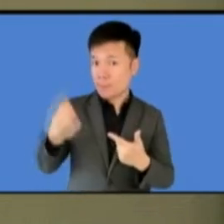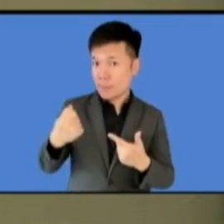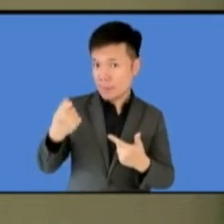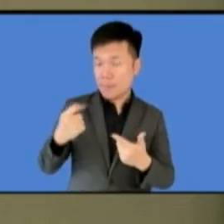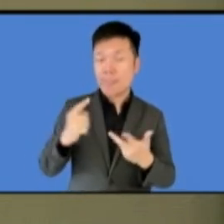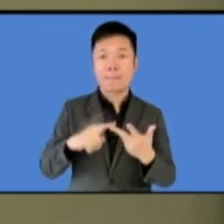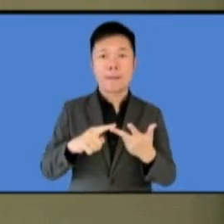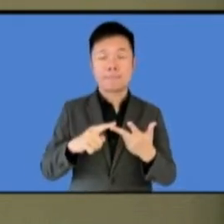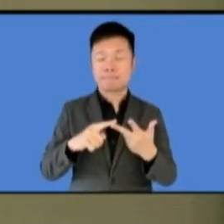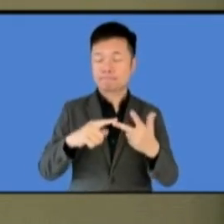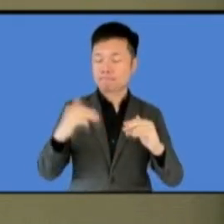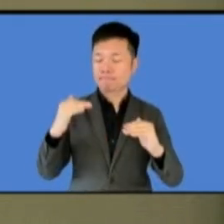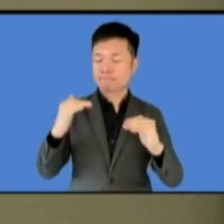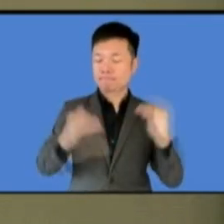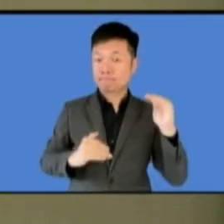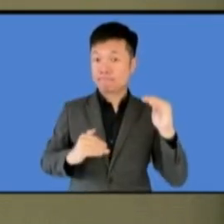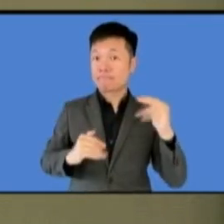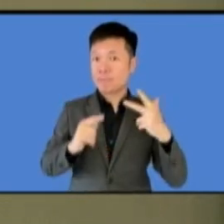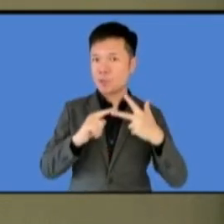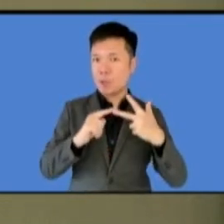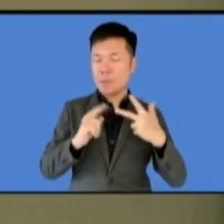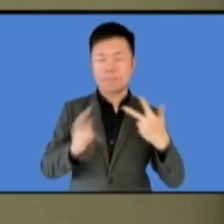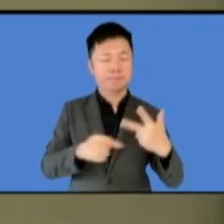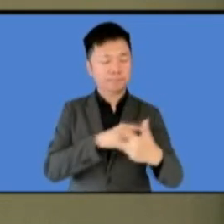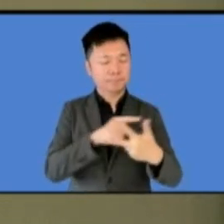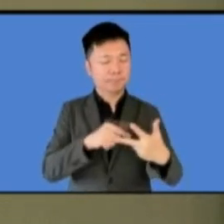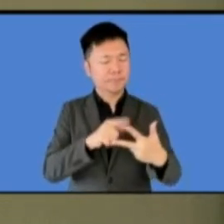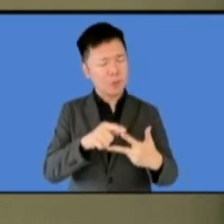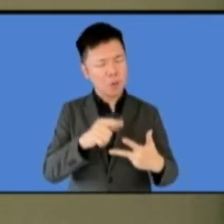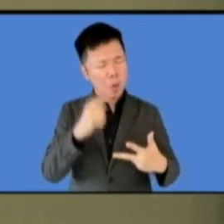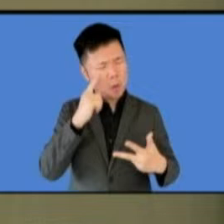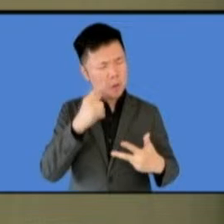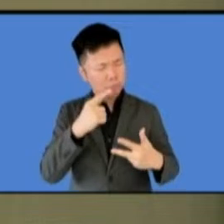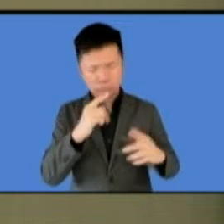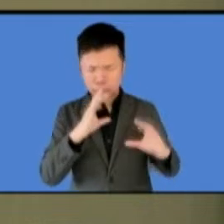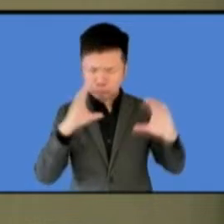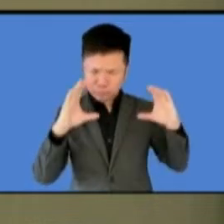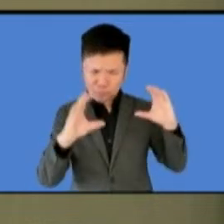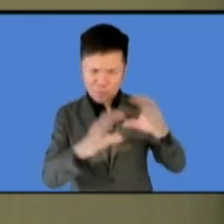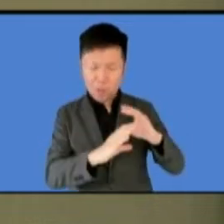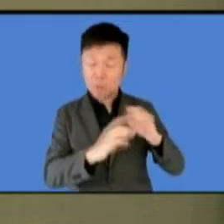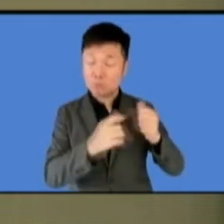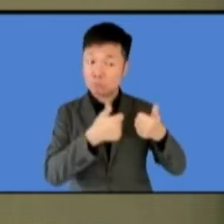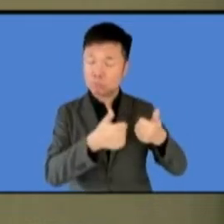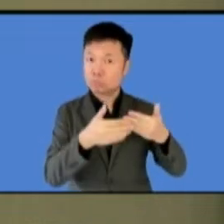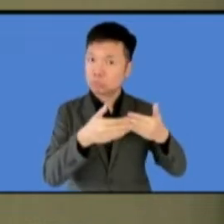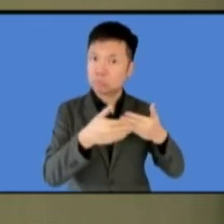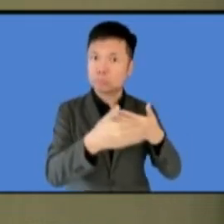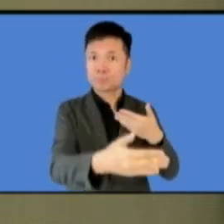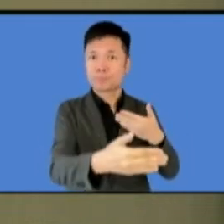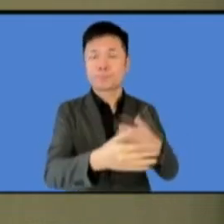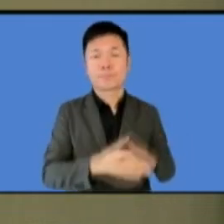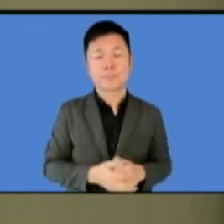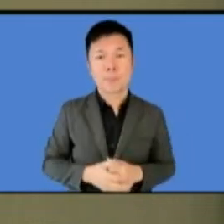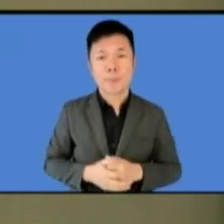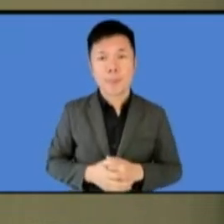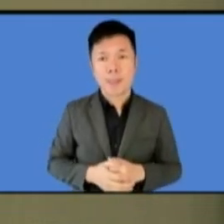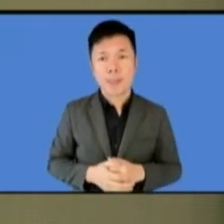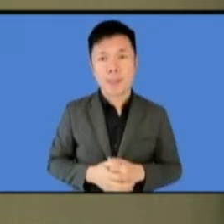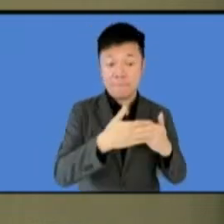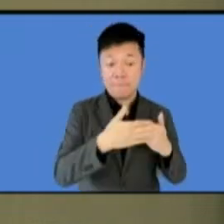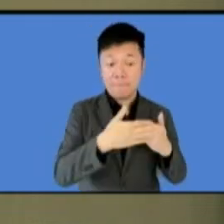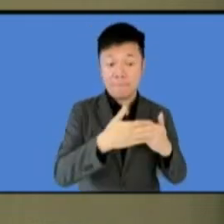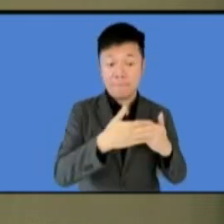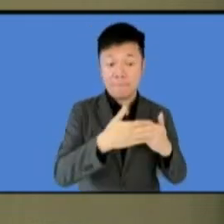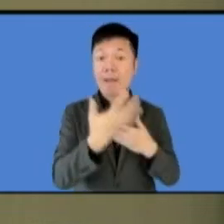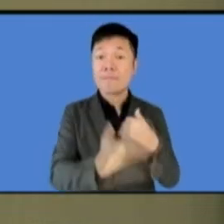inequality. The Council's work is inherently forward-looking, as it develops 5-year national